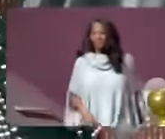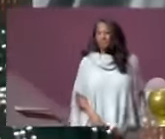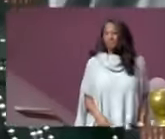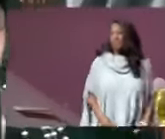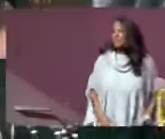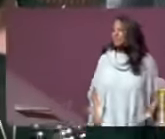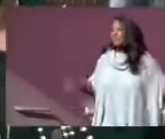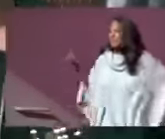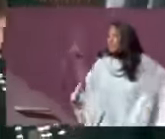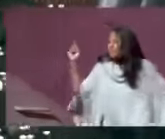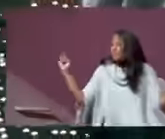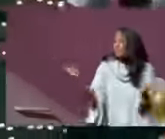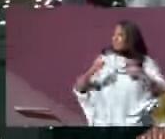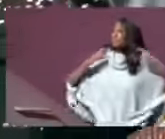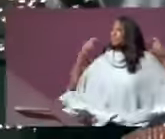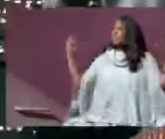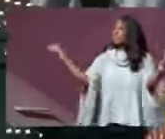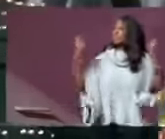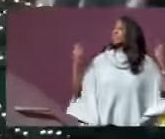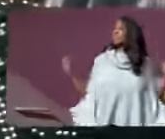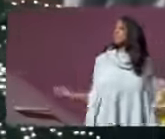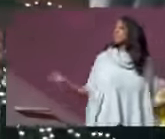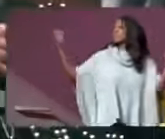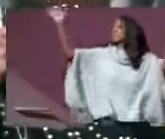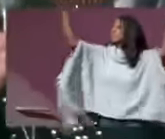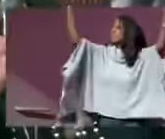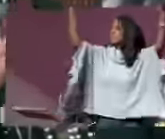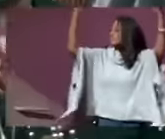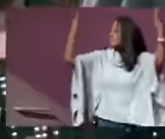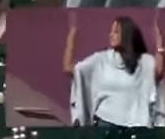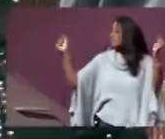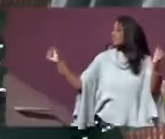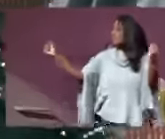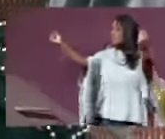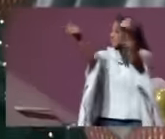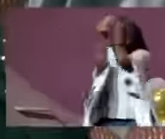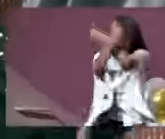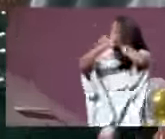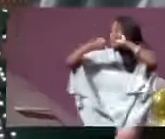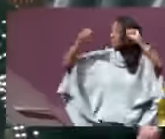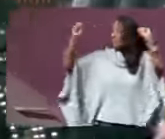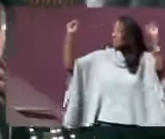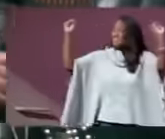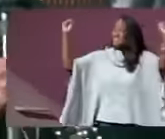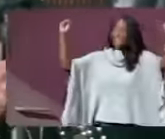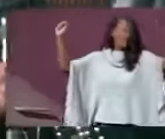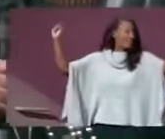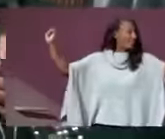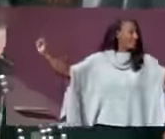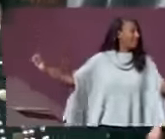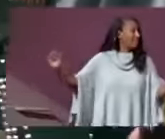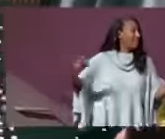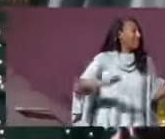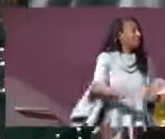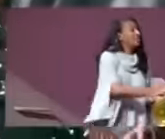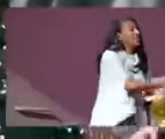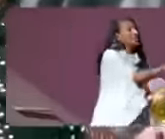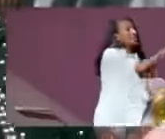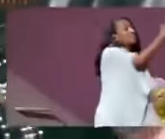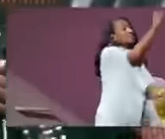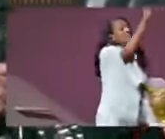sing hallelujah. Hallelujah. Salvation. Salvation